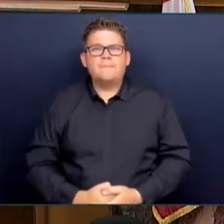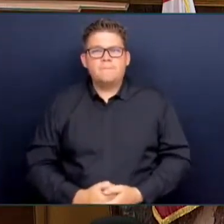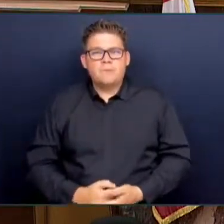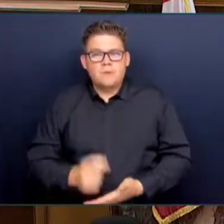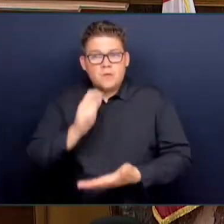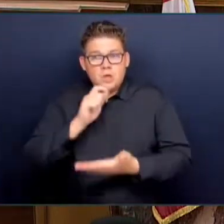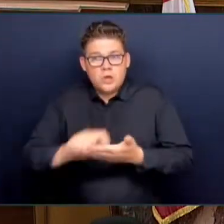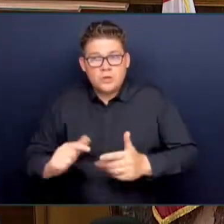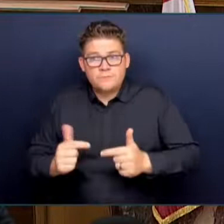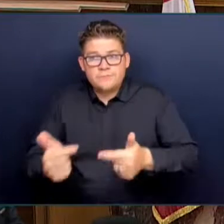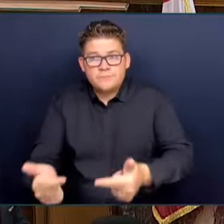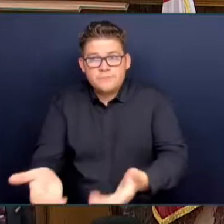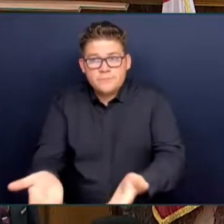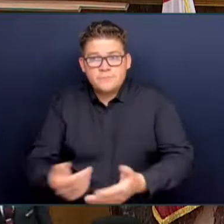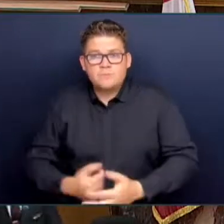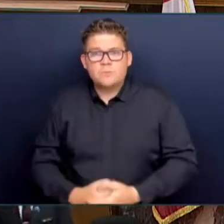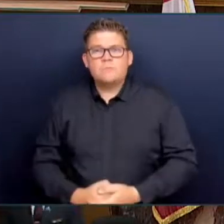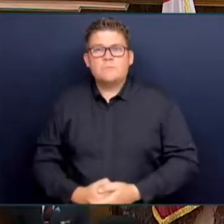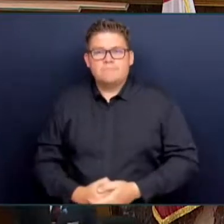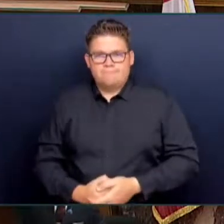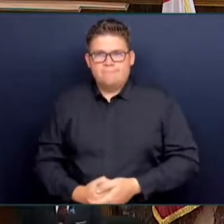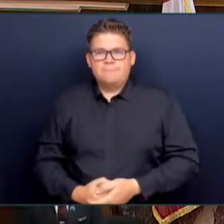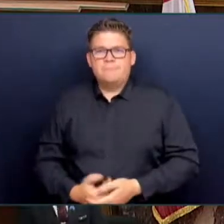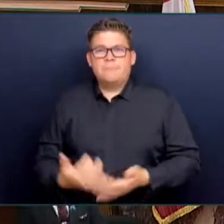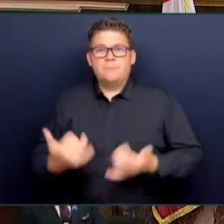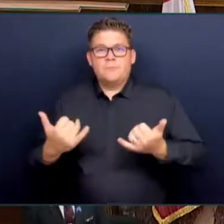Oral questions by members.